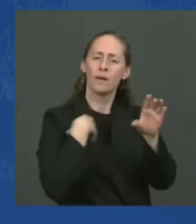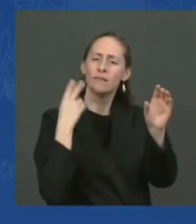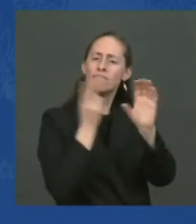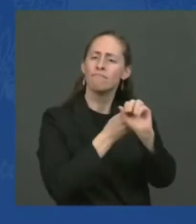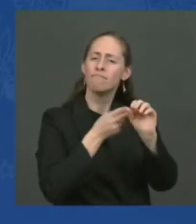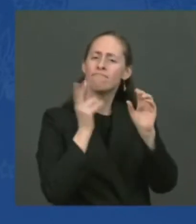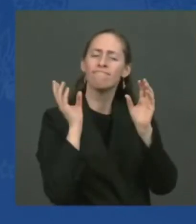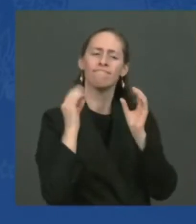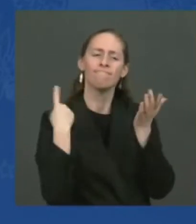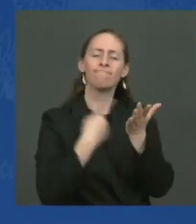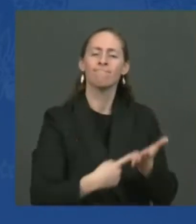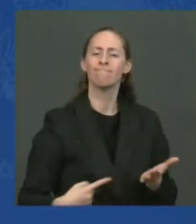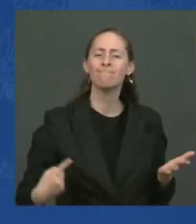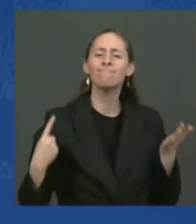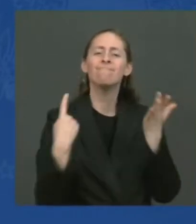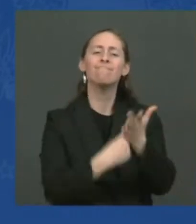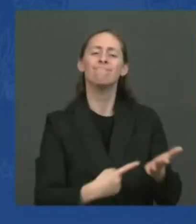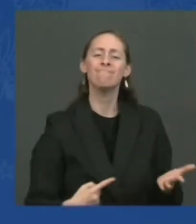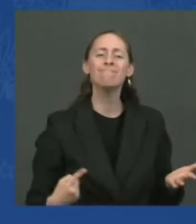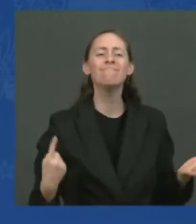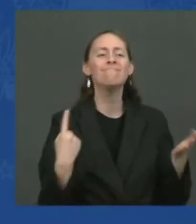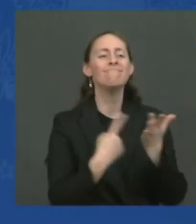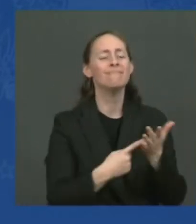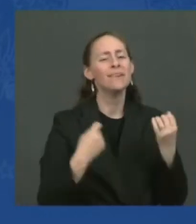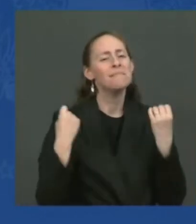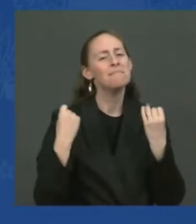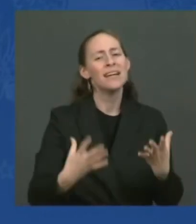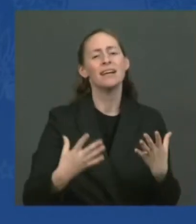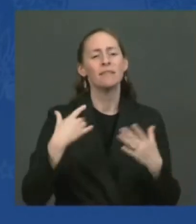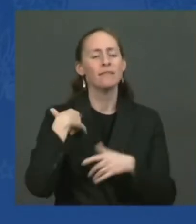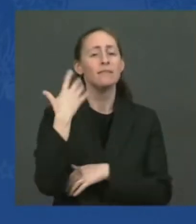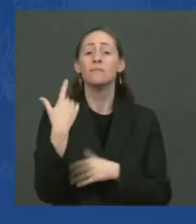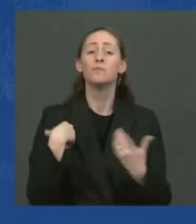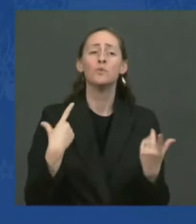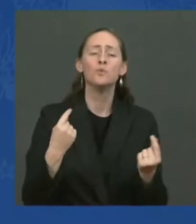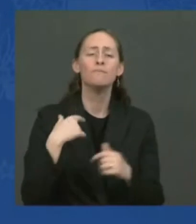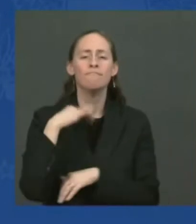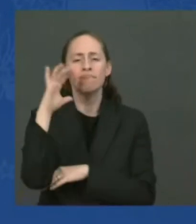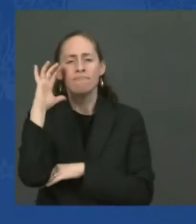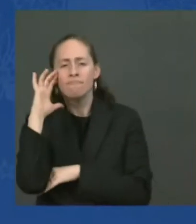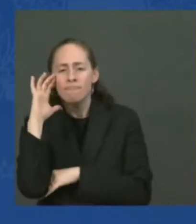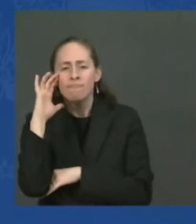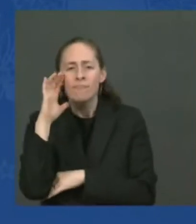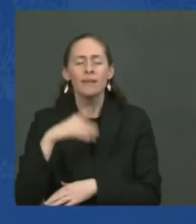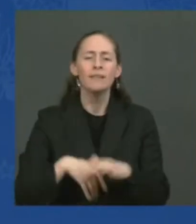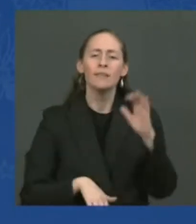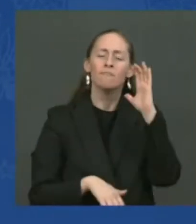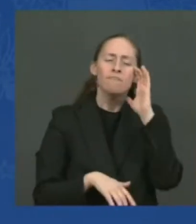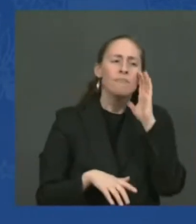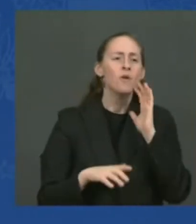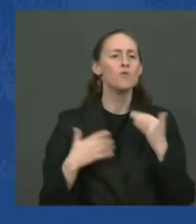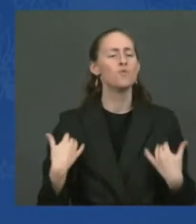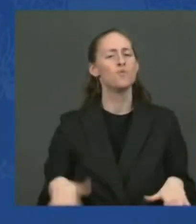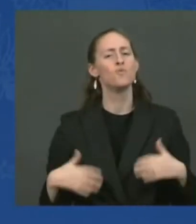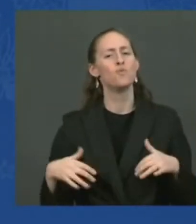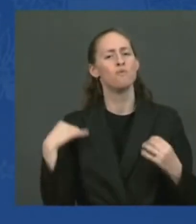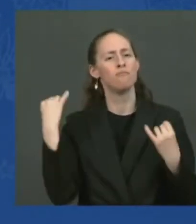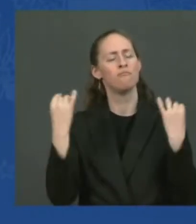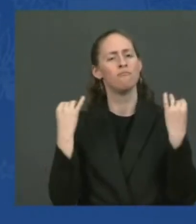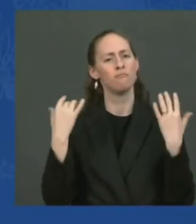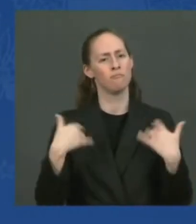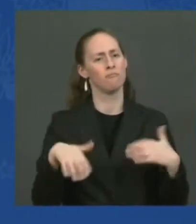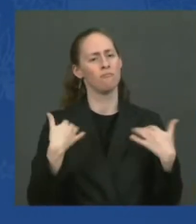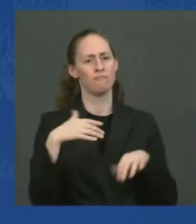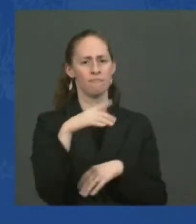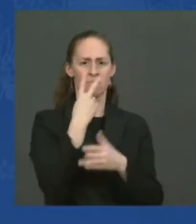I attended these meetings and I was so struck by the bipartisan nature of the discussions. It doesn't